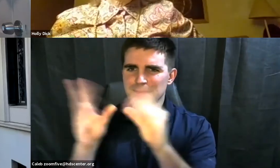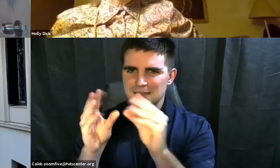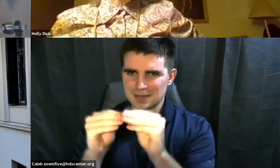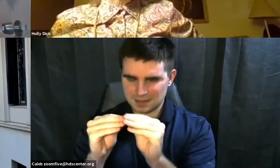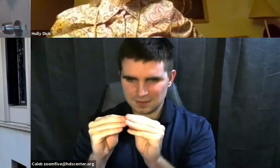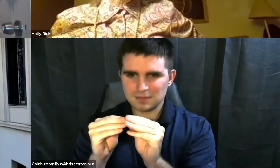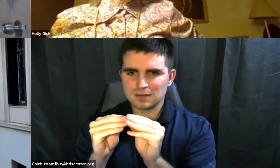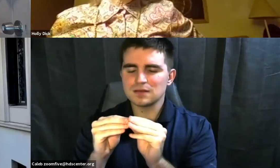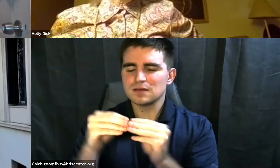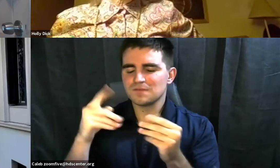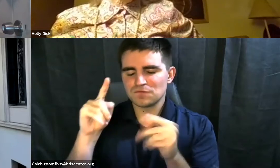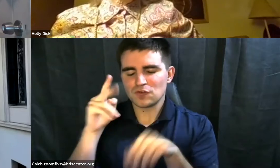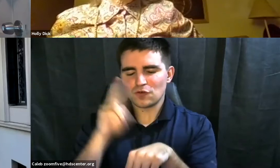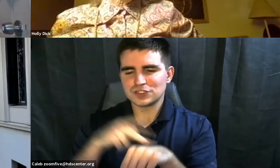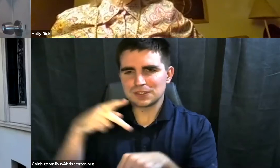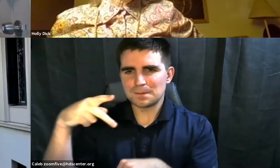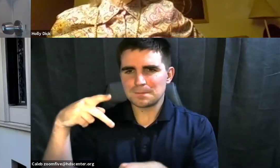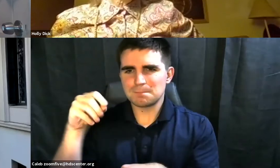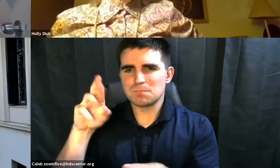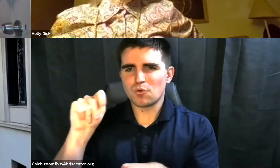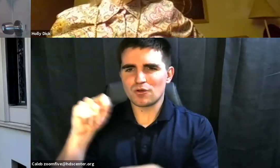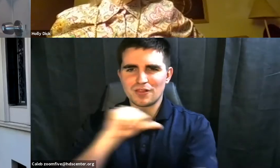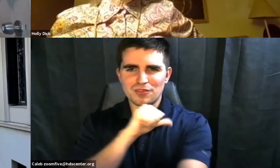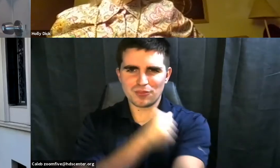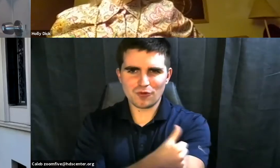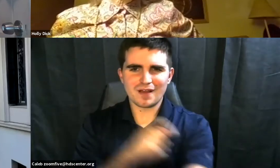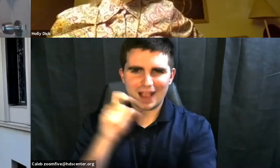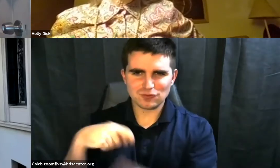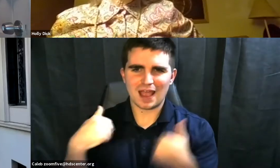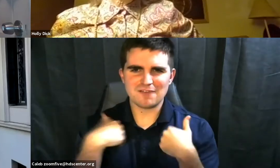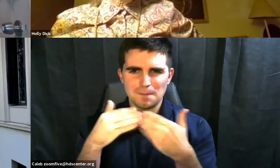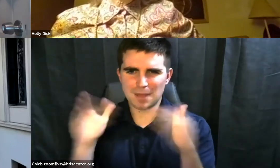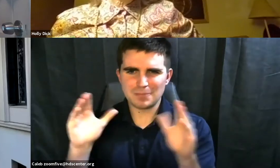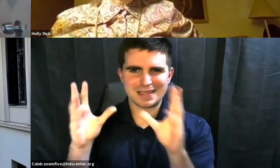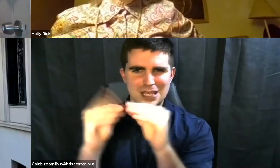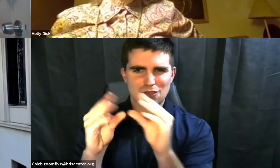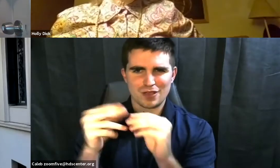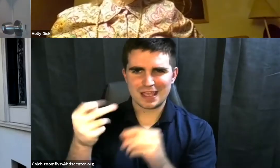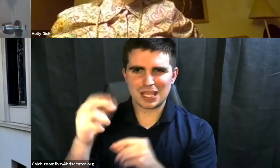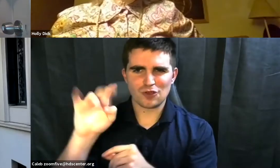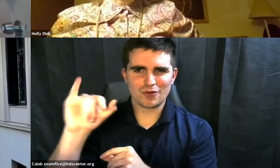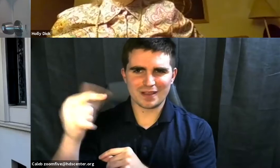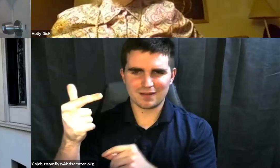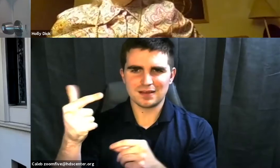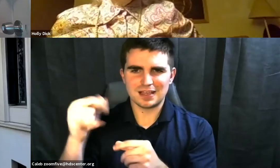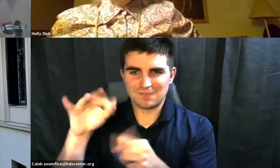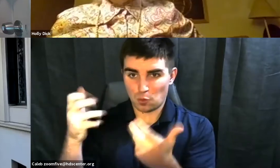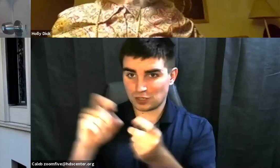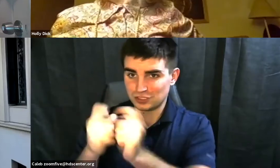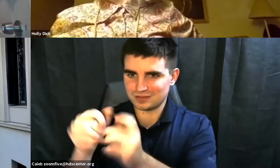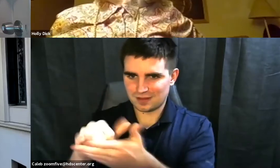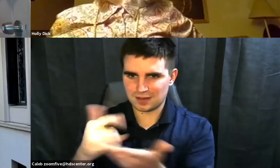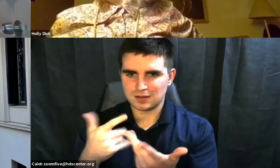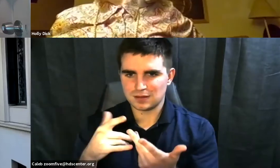Authority has to have a public hearing if they're going to implement a change. They had a public hearing on these new